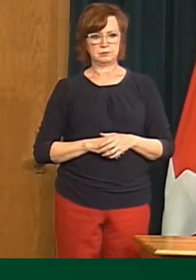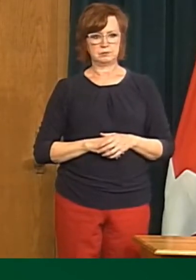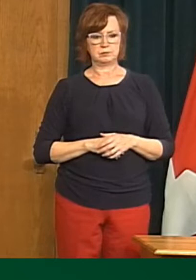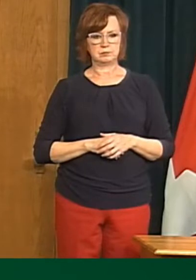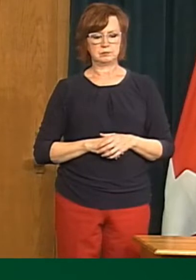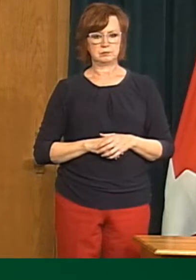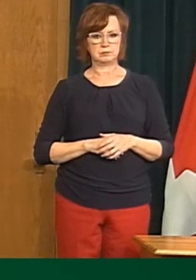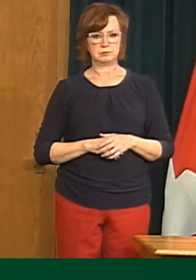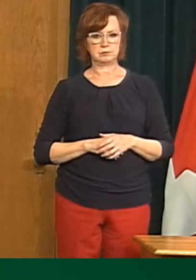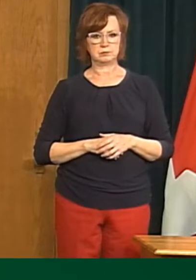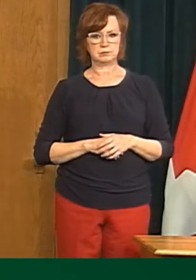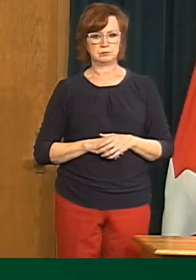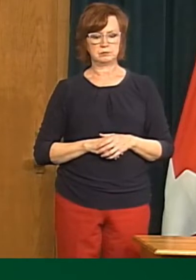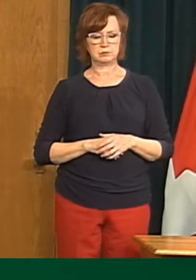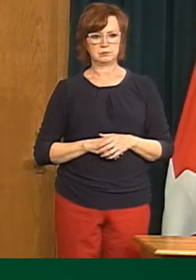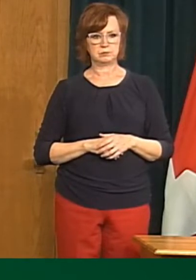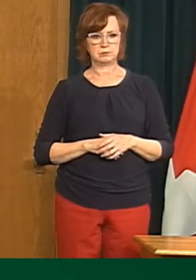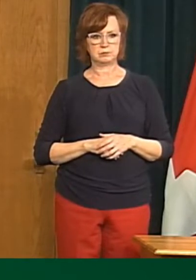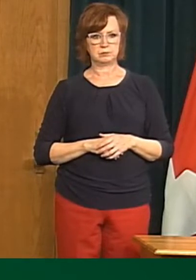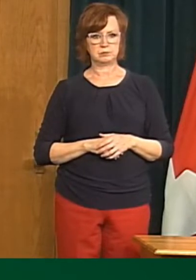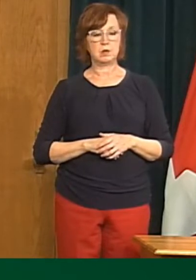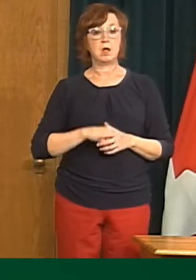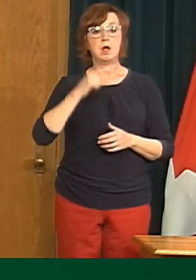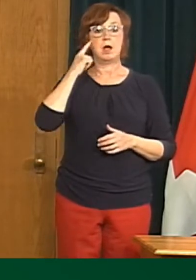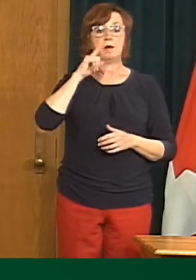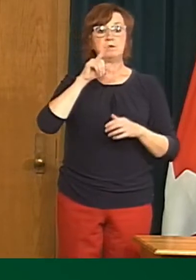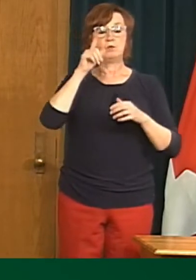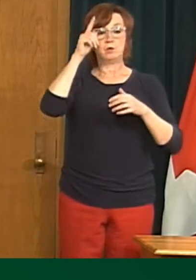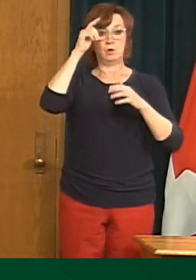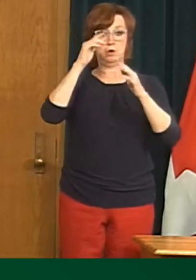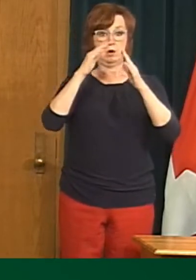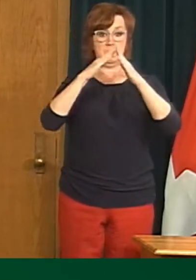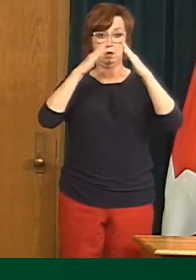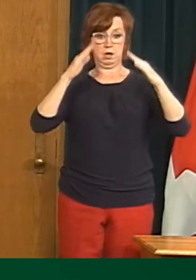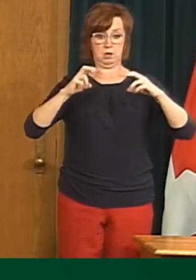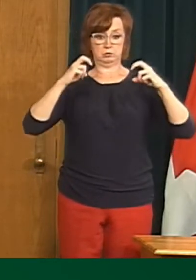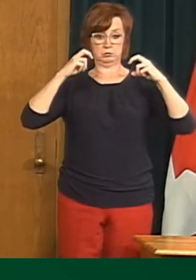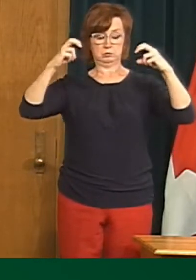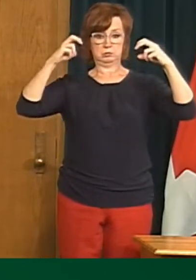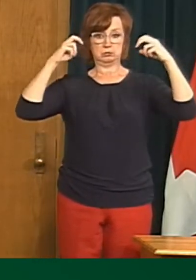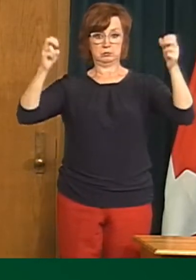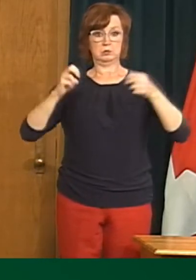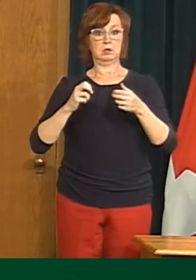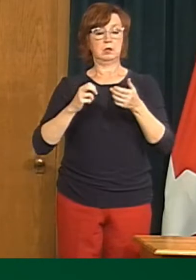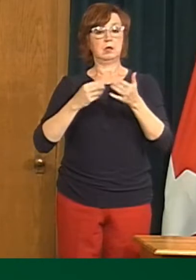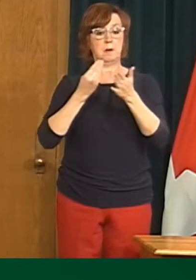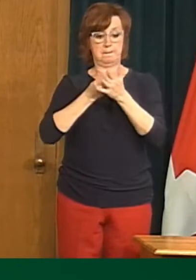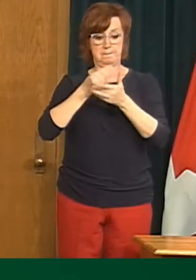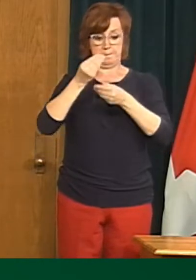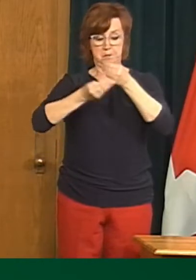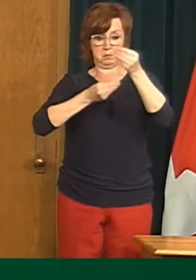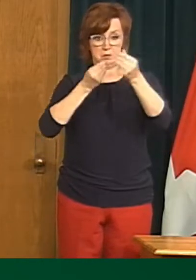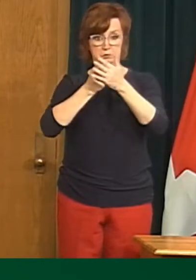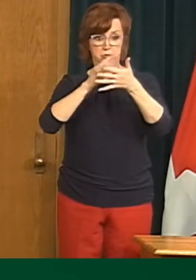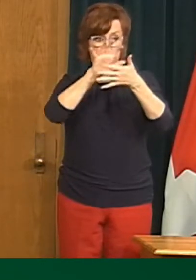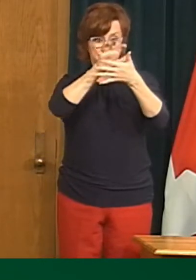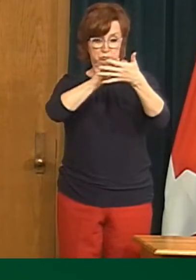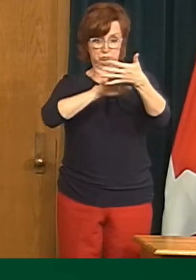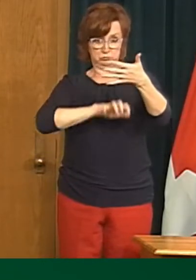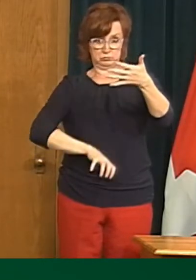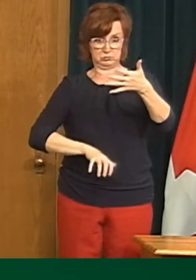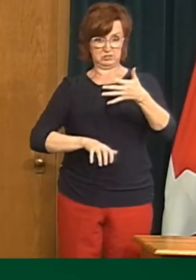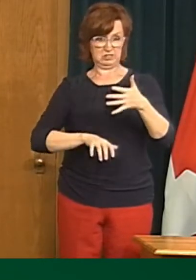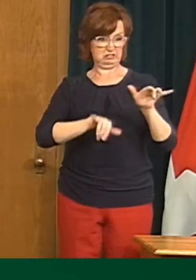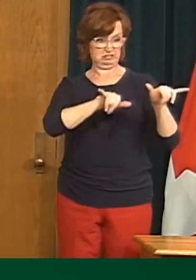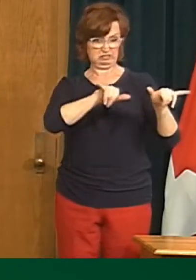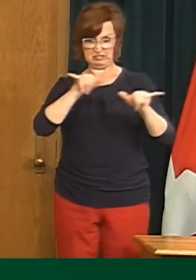budget might look? Will we now see a full budget with revenue and expenditure